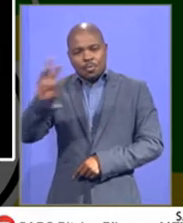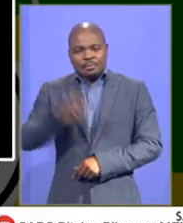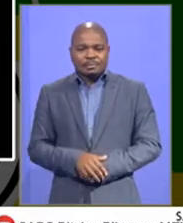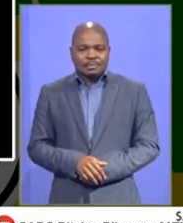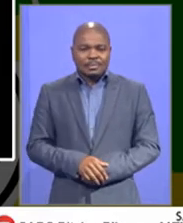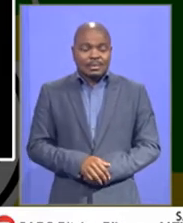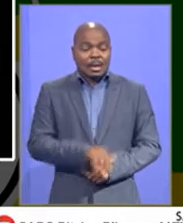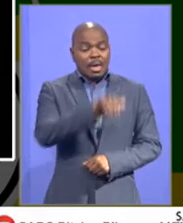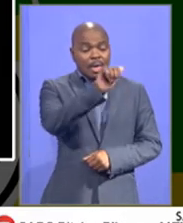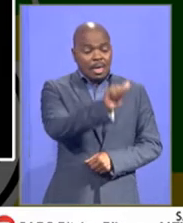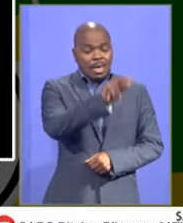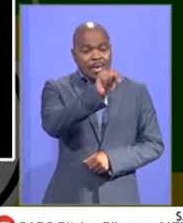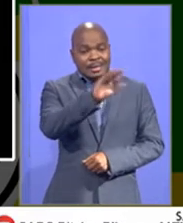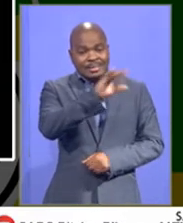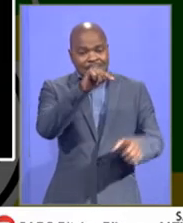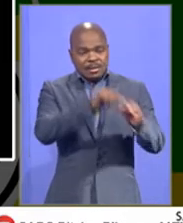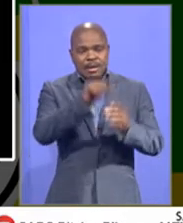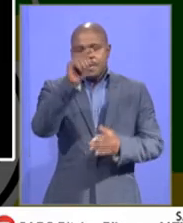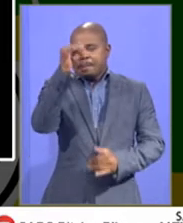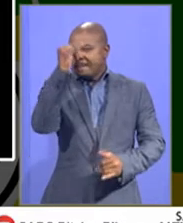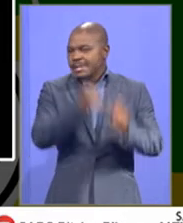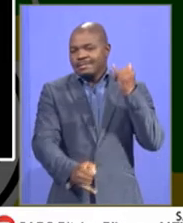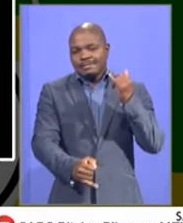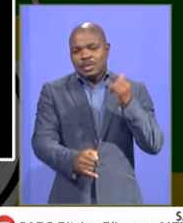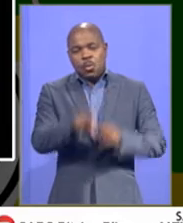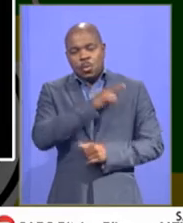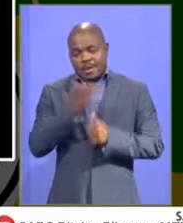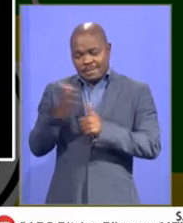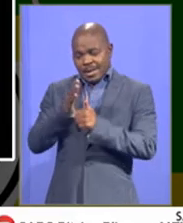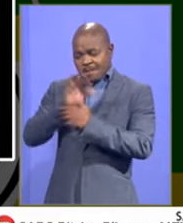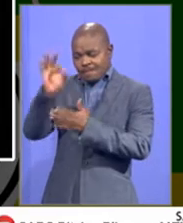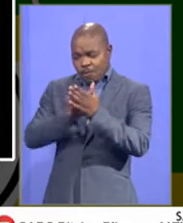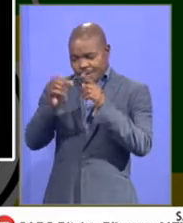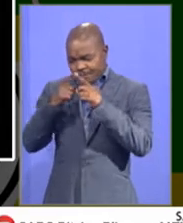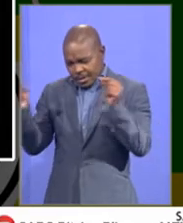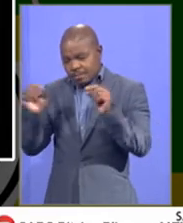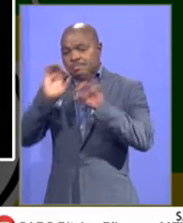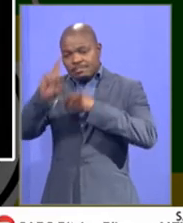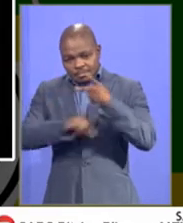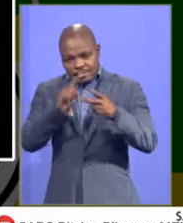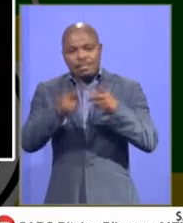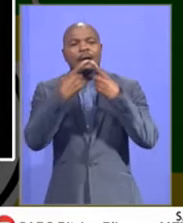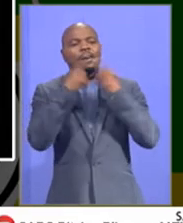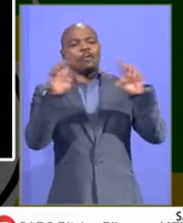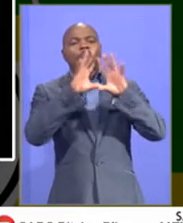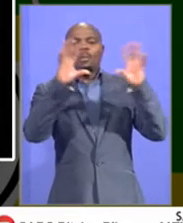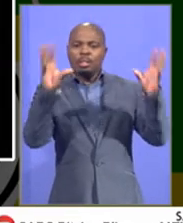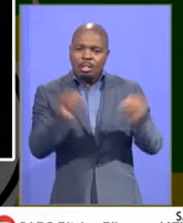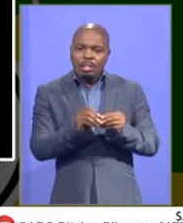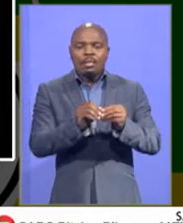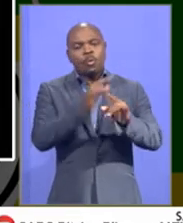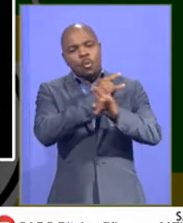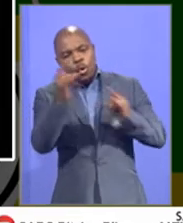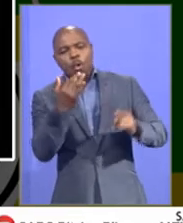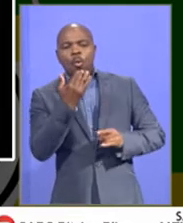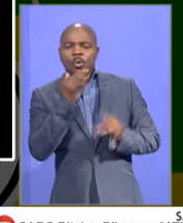ANC dirile phoso ba ka ba letile di-vote tsotlhe di felelle ya nna go ba ntshang dipoelo tsa di-vote tsotlhe gore go diragetseng go